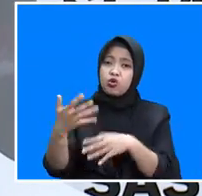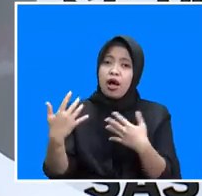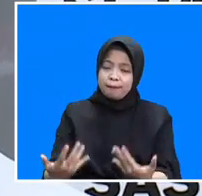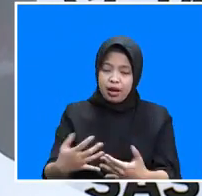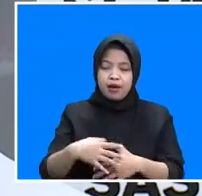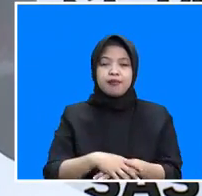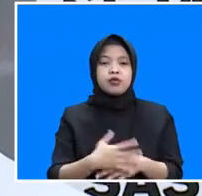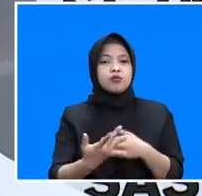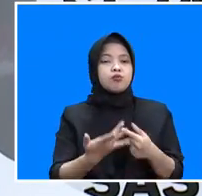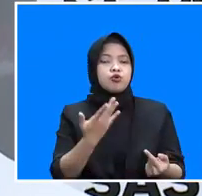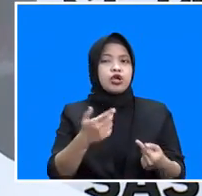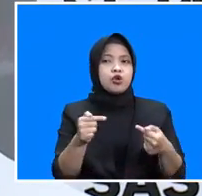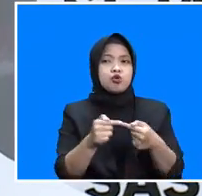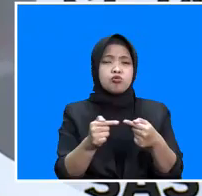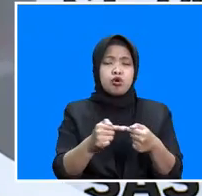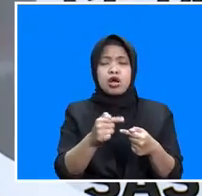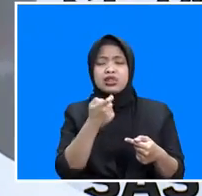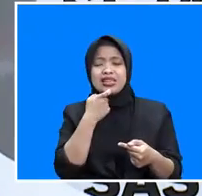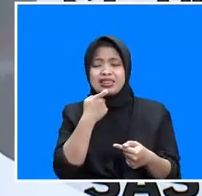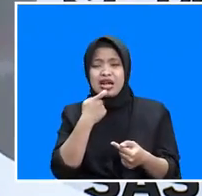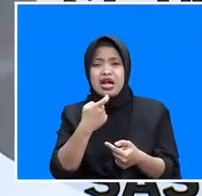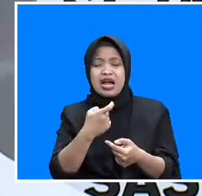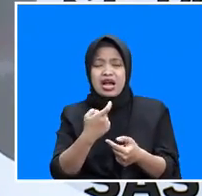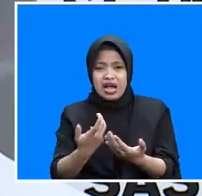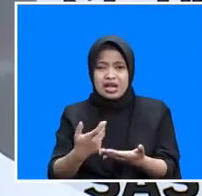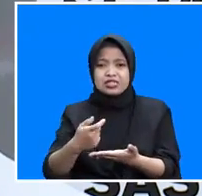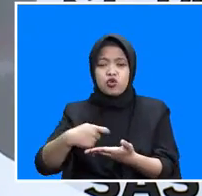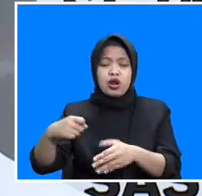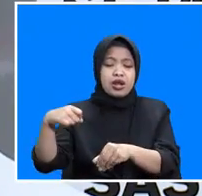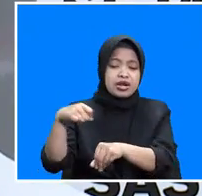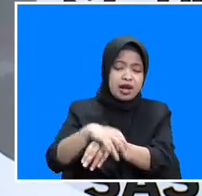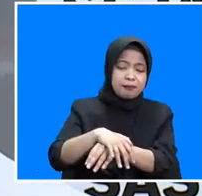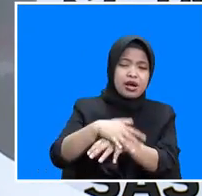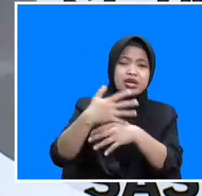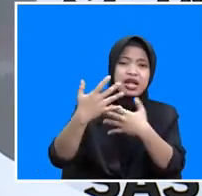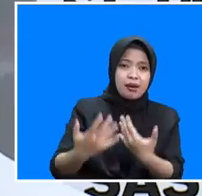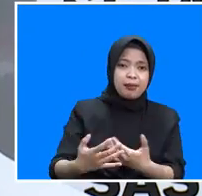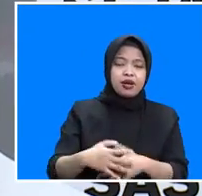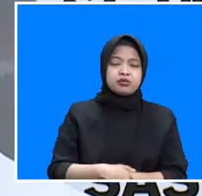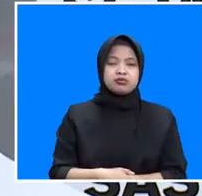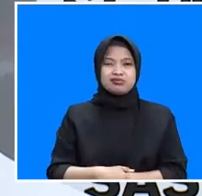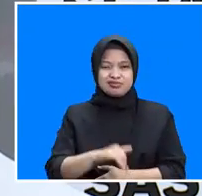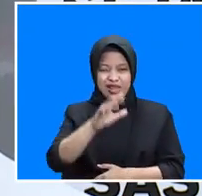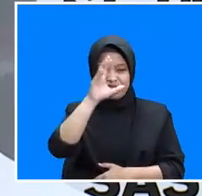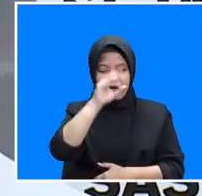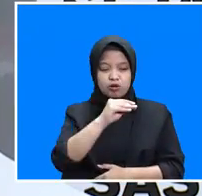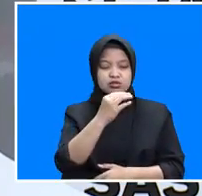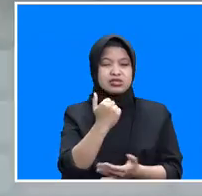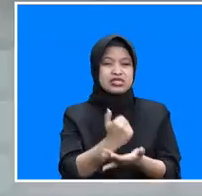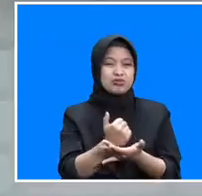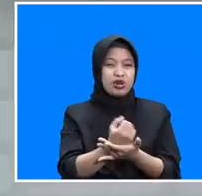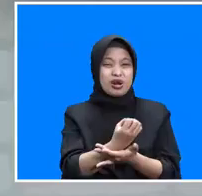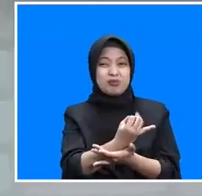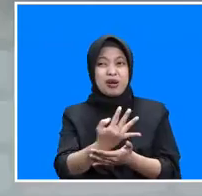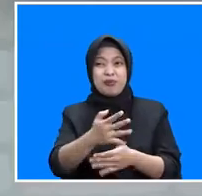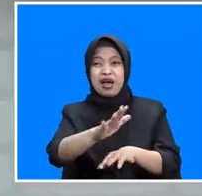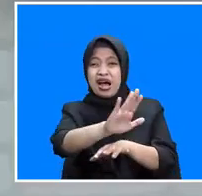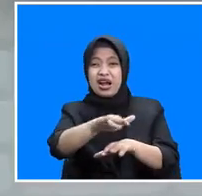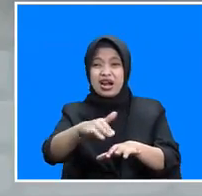the fact that we know that more and more children, you know, have had to decide to perhaps leave school because of